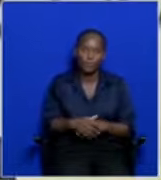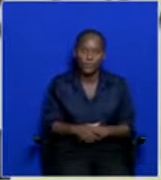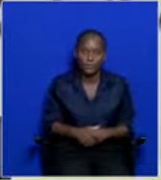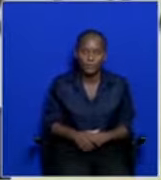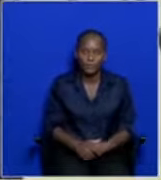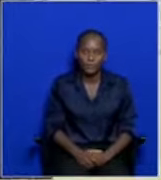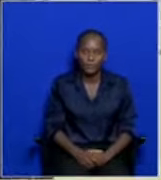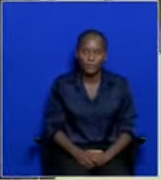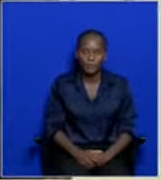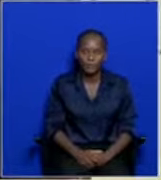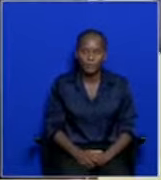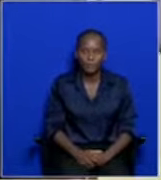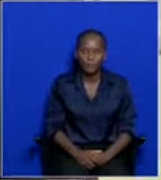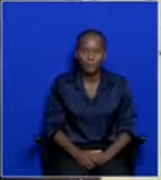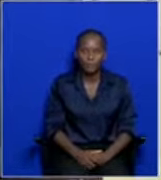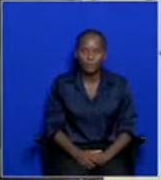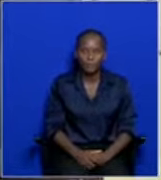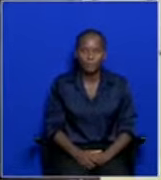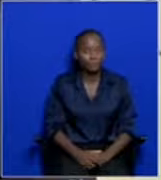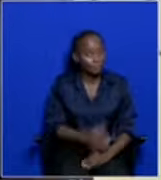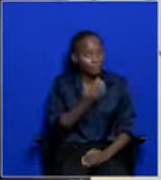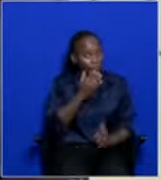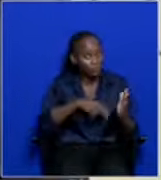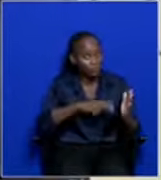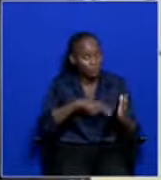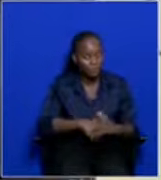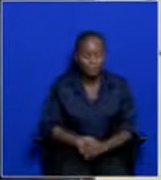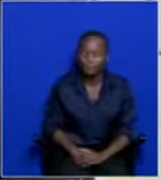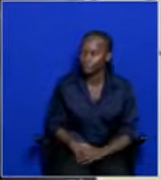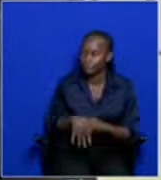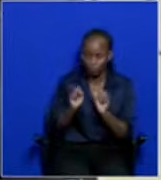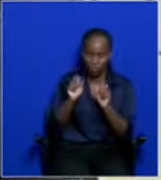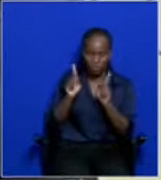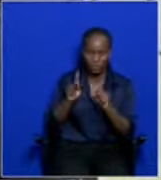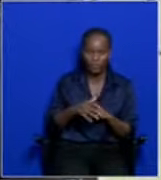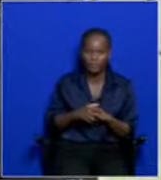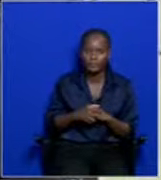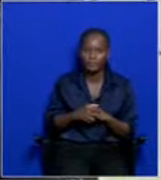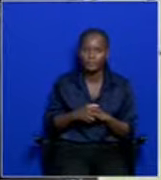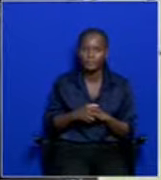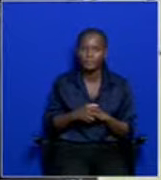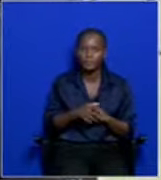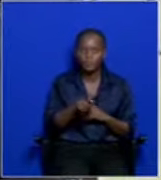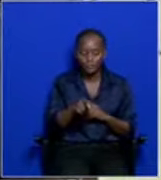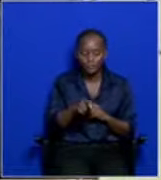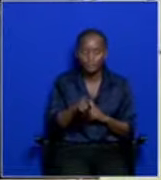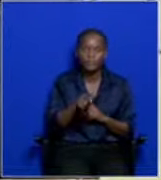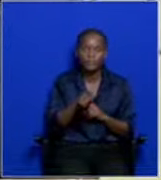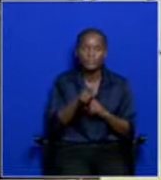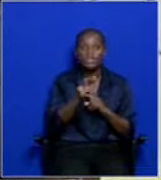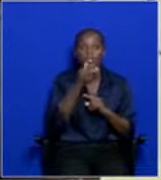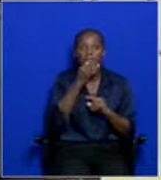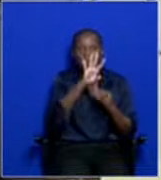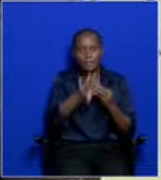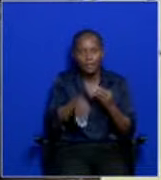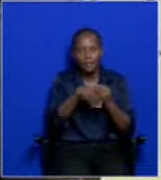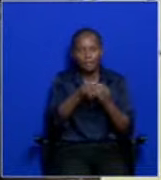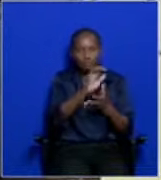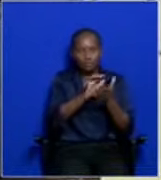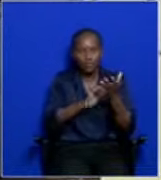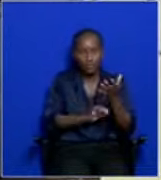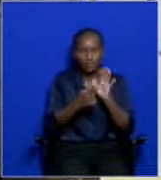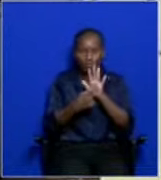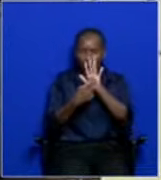If you could read that. Okay. I reference these matters to demonstrate that I do not protect members of EMPD